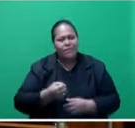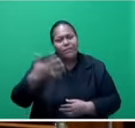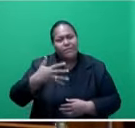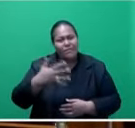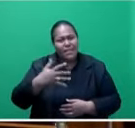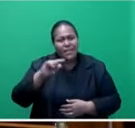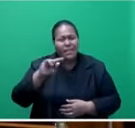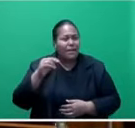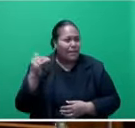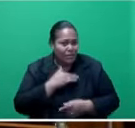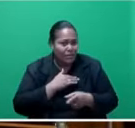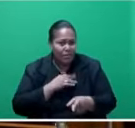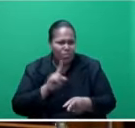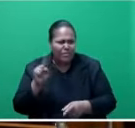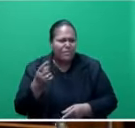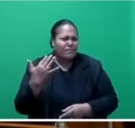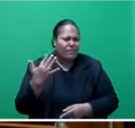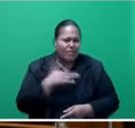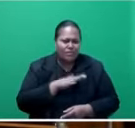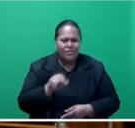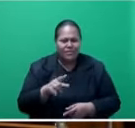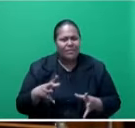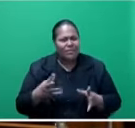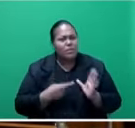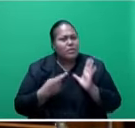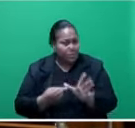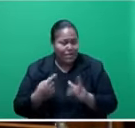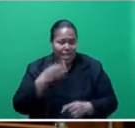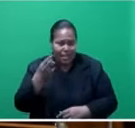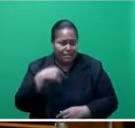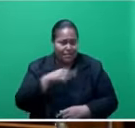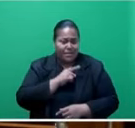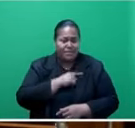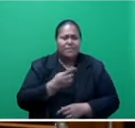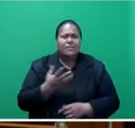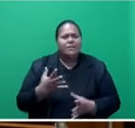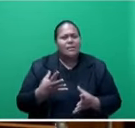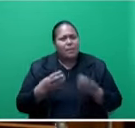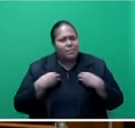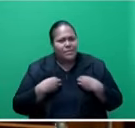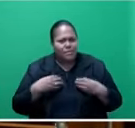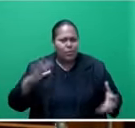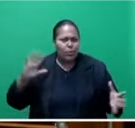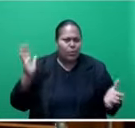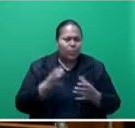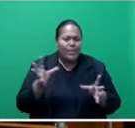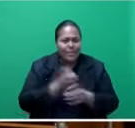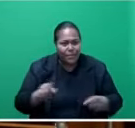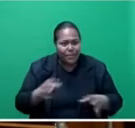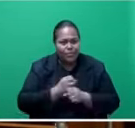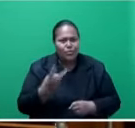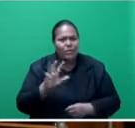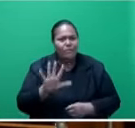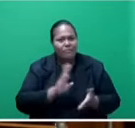respondents, it is estimated that businesses have suffered around more than $25 million odd in losses and damages. All